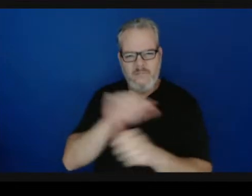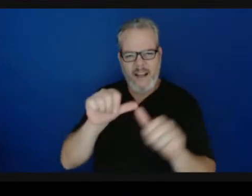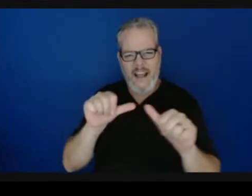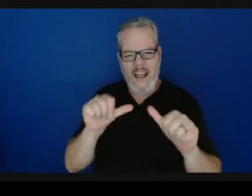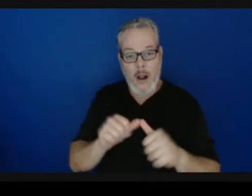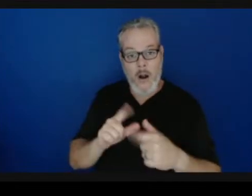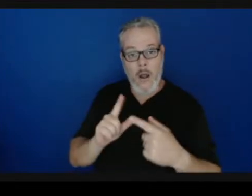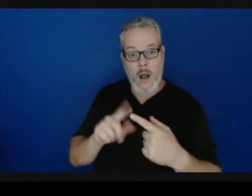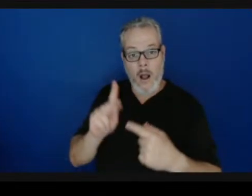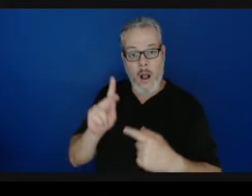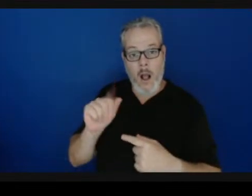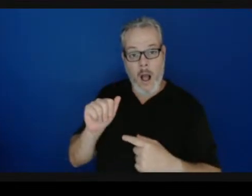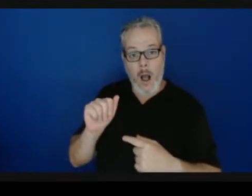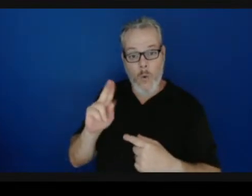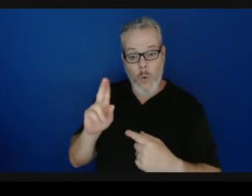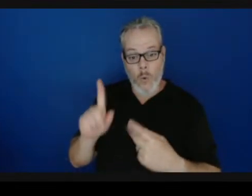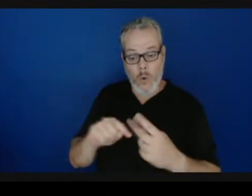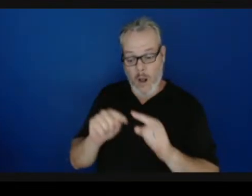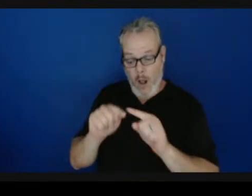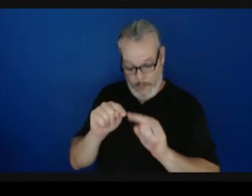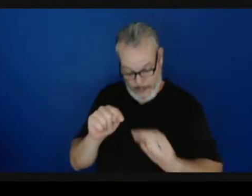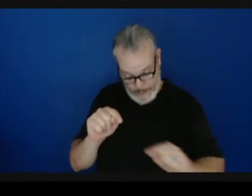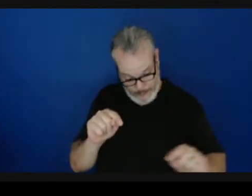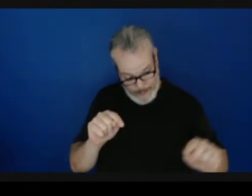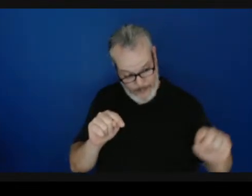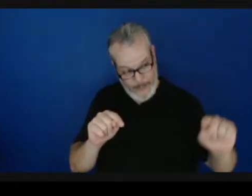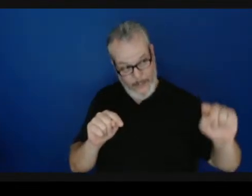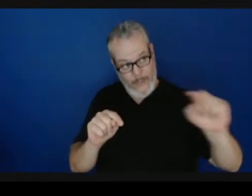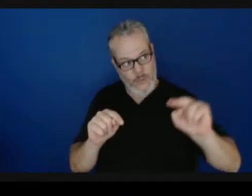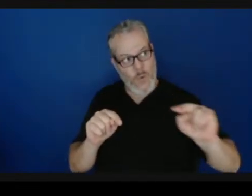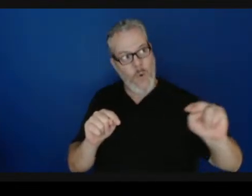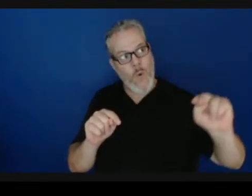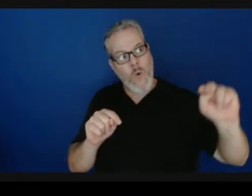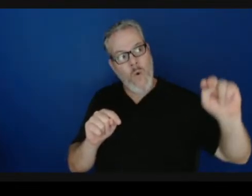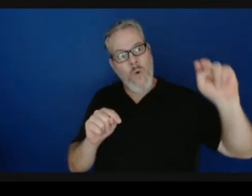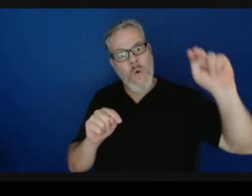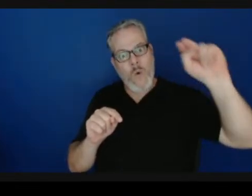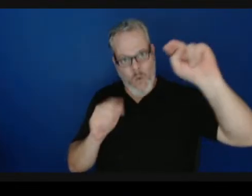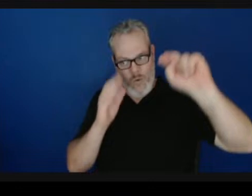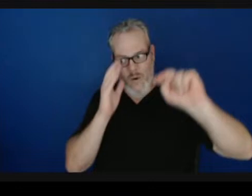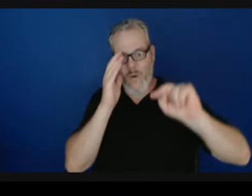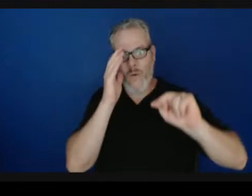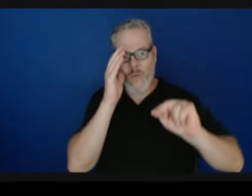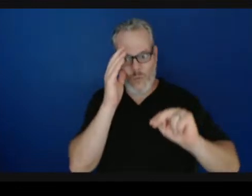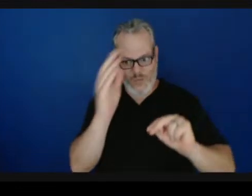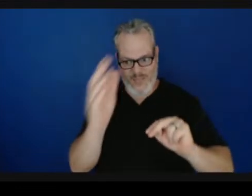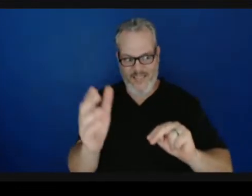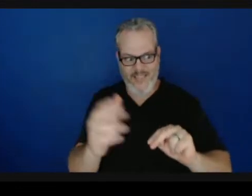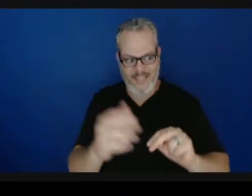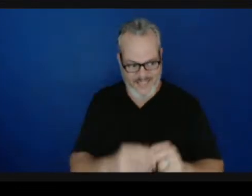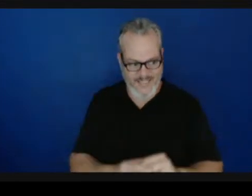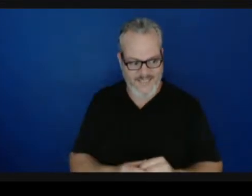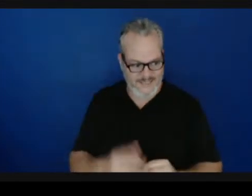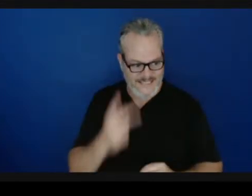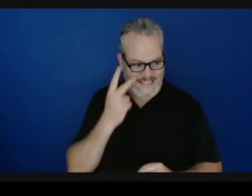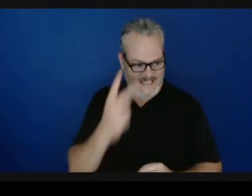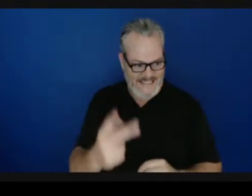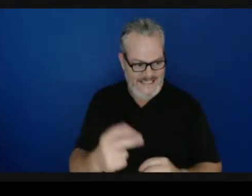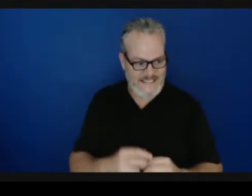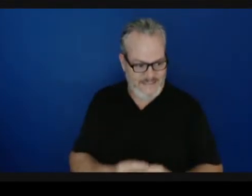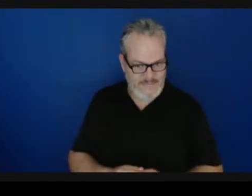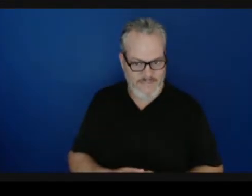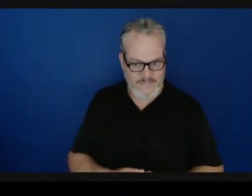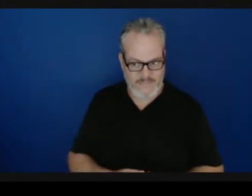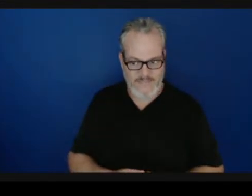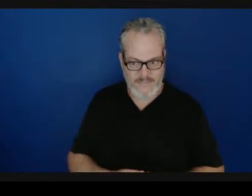around into the Kona area a little bit as well. Well, it's not quite as clear from this imagery right there. There it is, a little bit right there, coming in the Kona area there